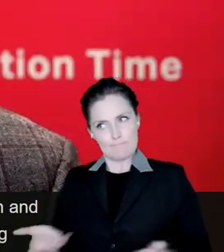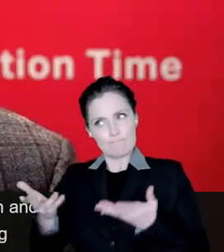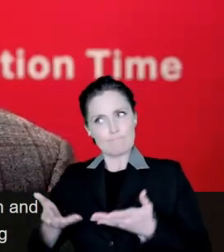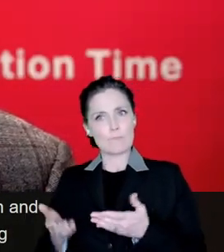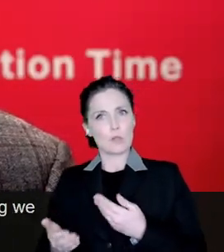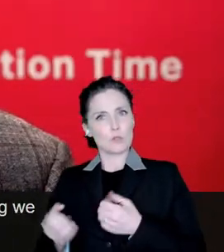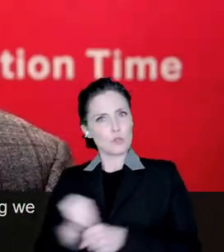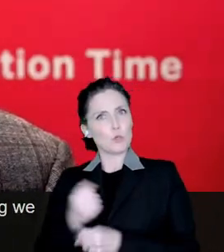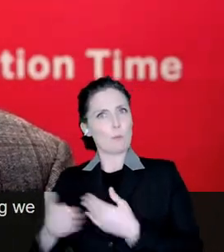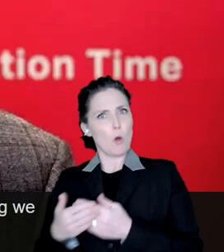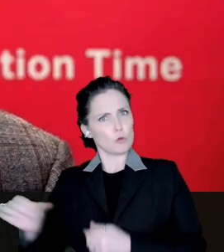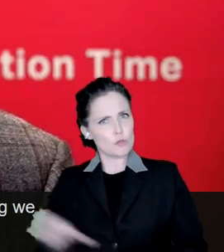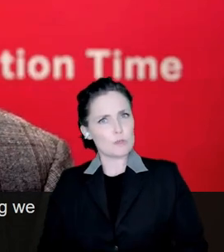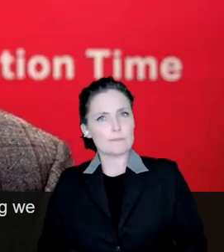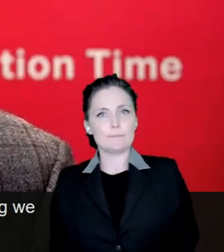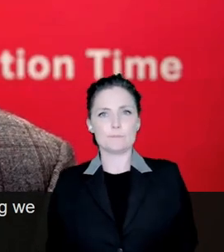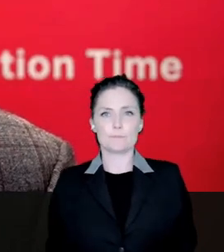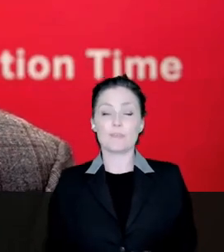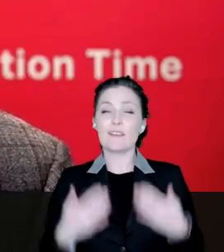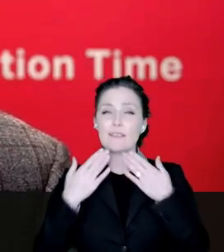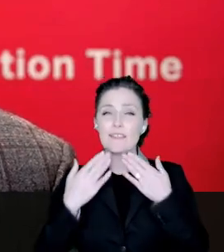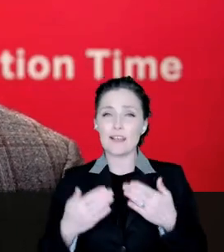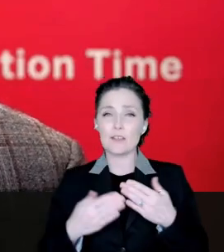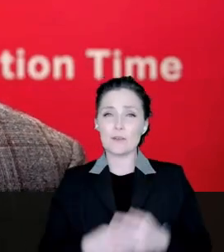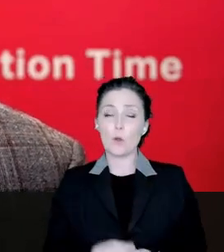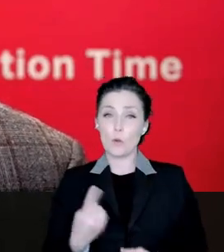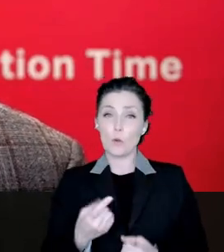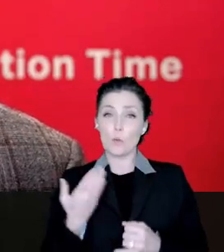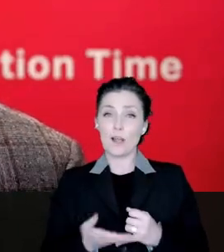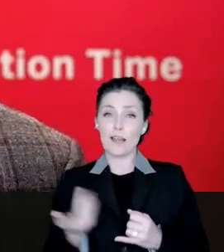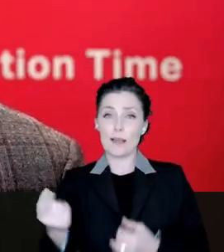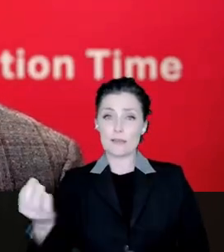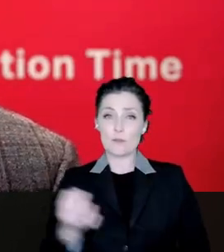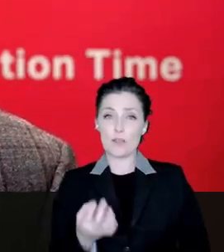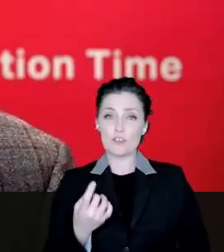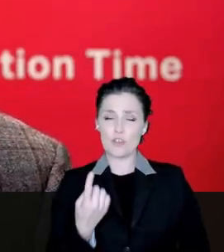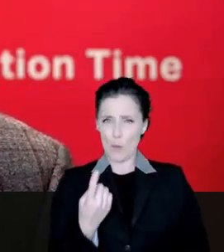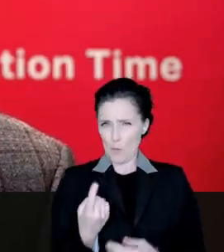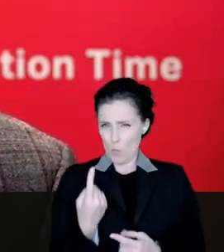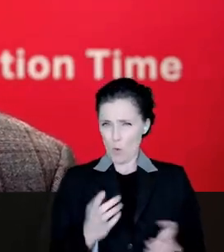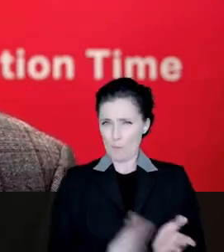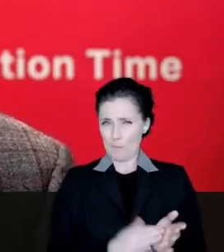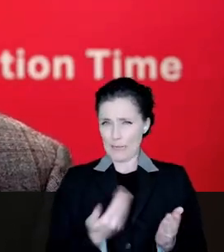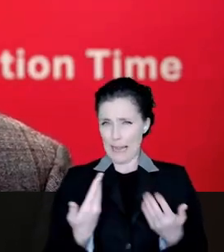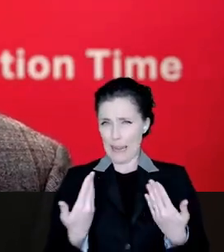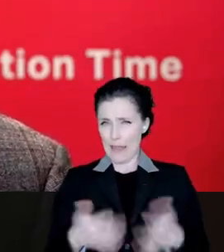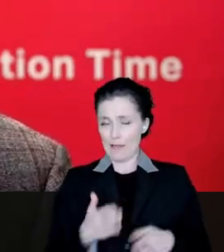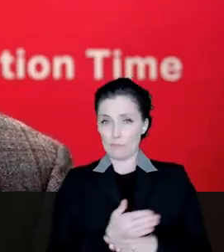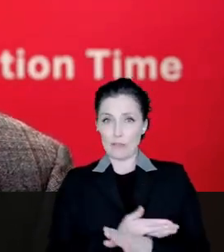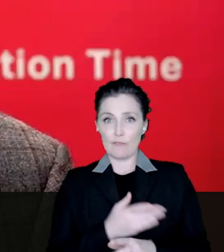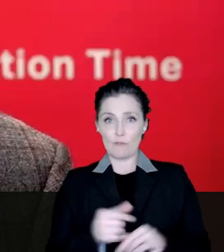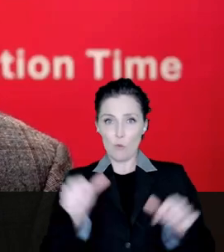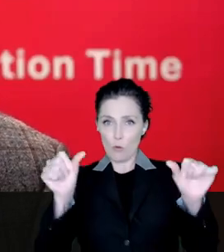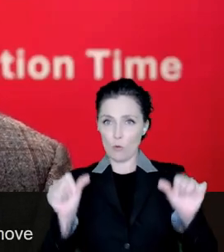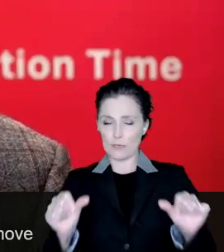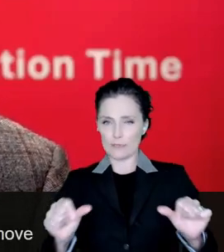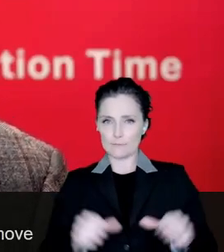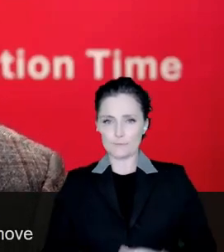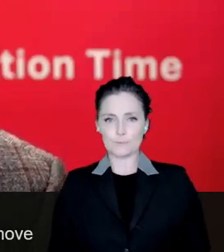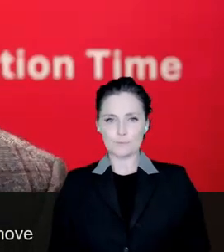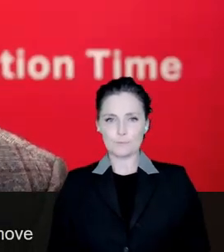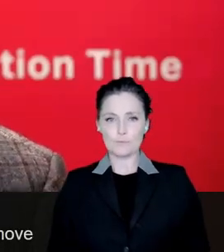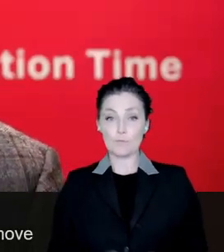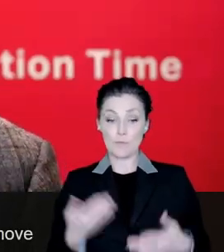you. There's one last question in this section. We've got about a minute before we have to move on. But the question is